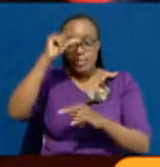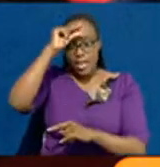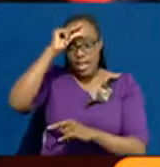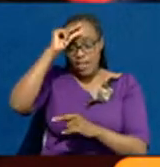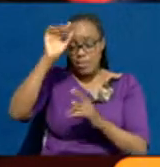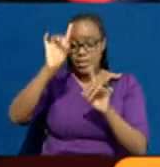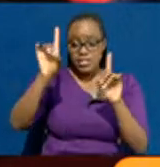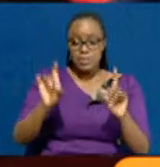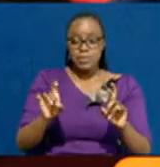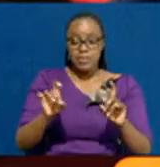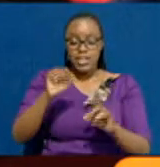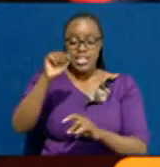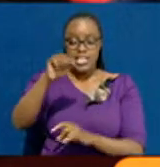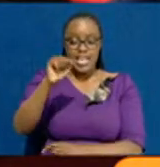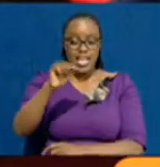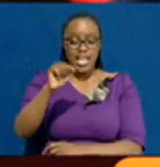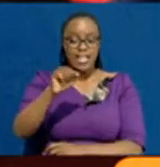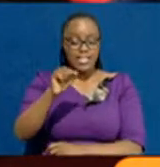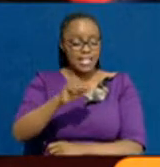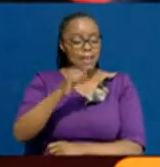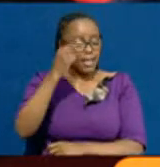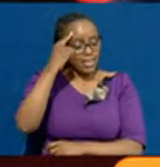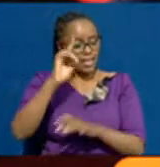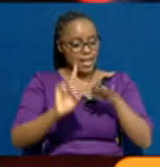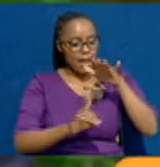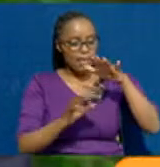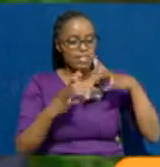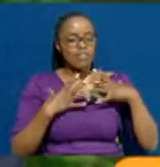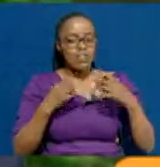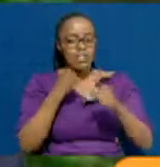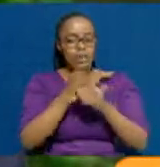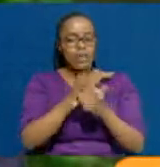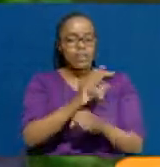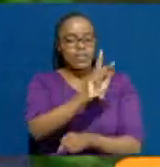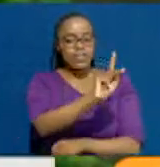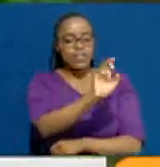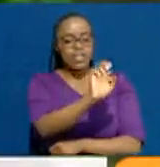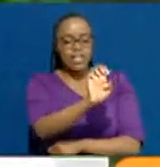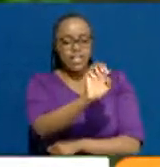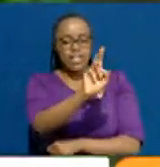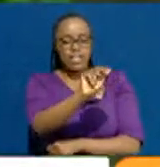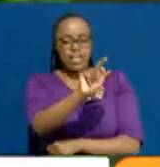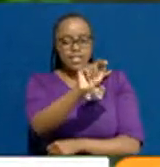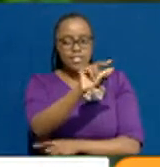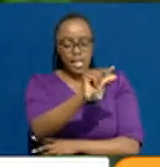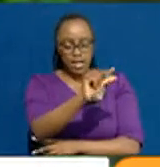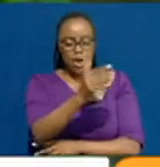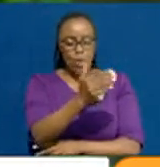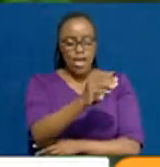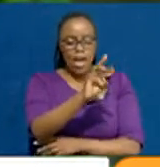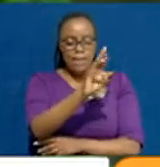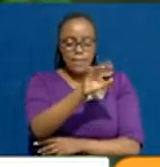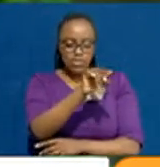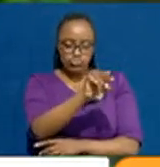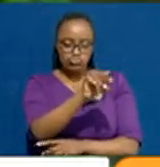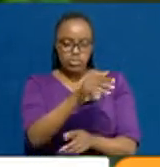think, the Ministry of Health, working with KENITAG, where Dr. Maritim is a vice